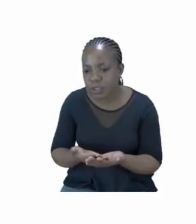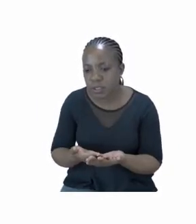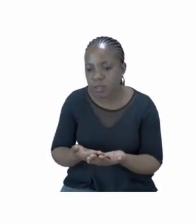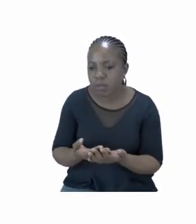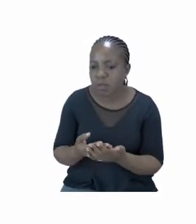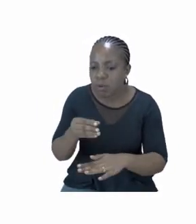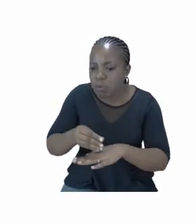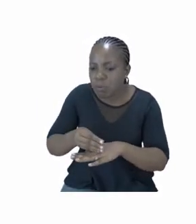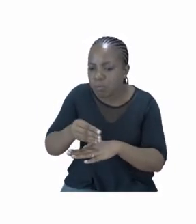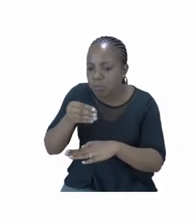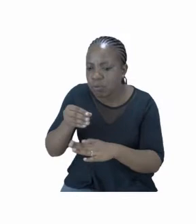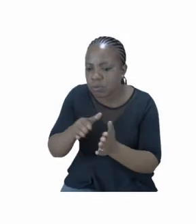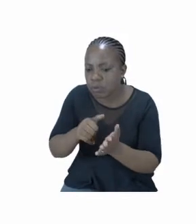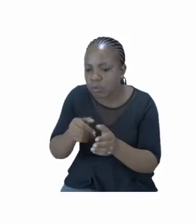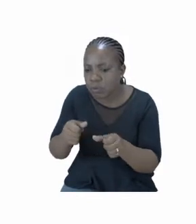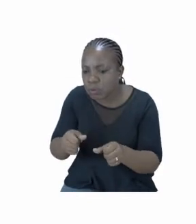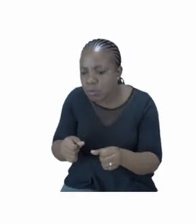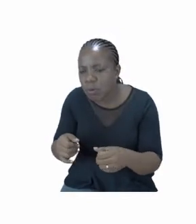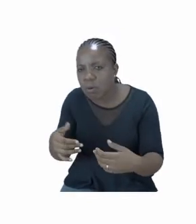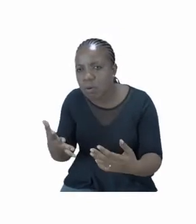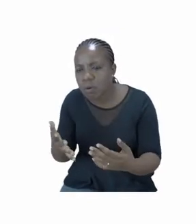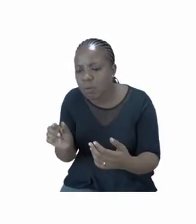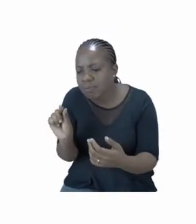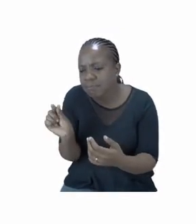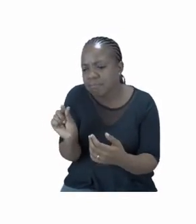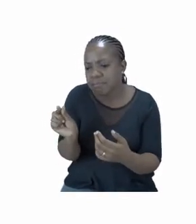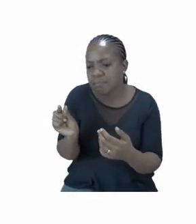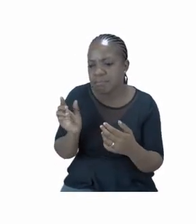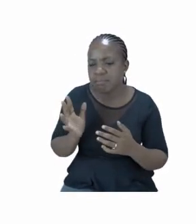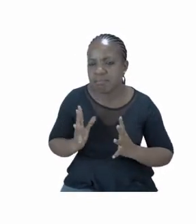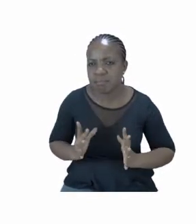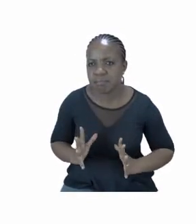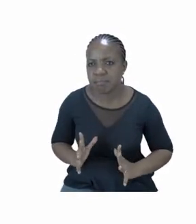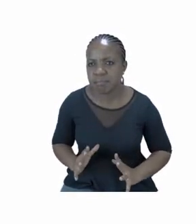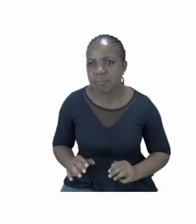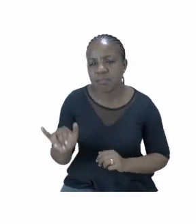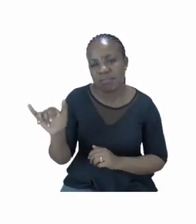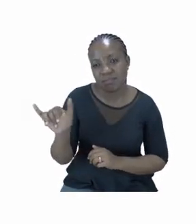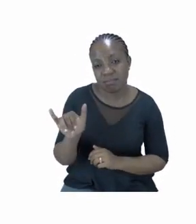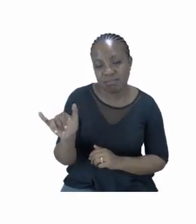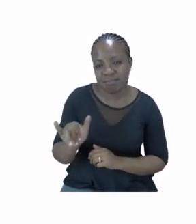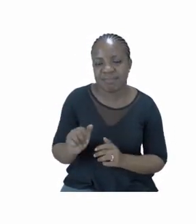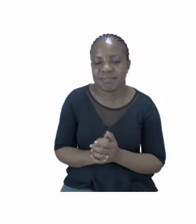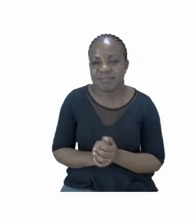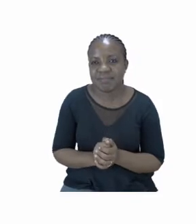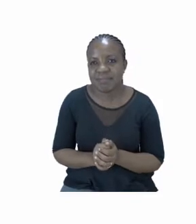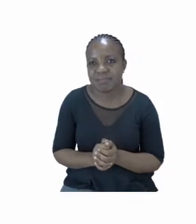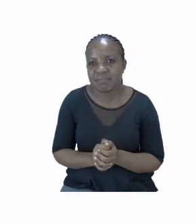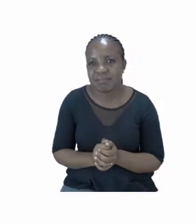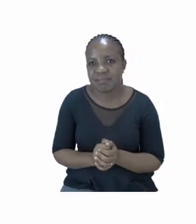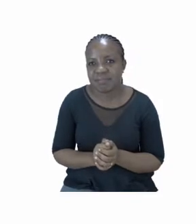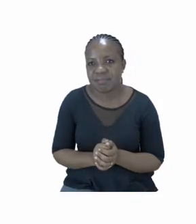glue or is it the tiny caterpillar? Well done! It is